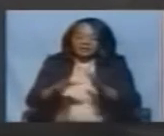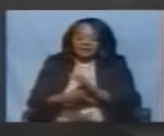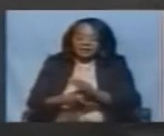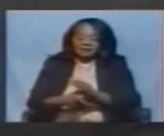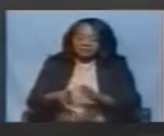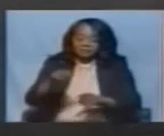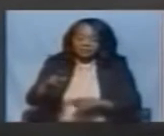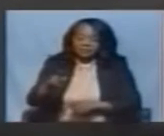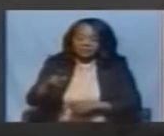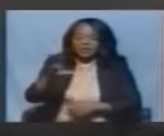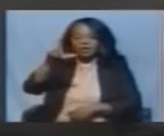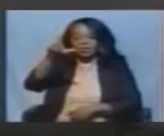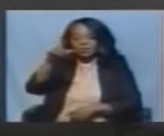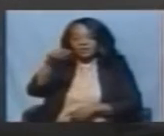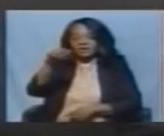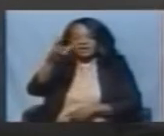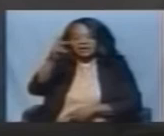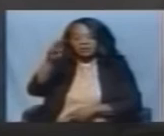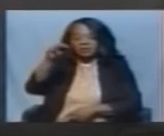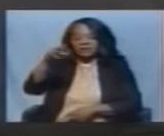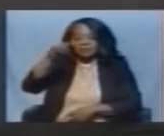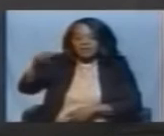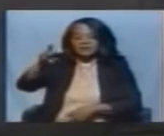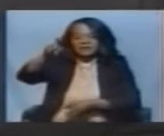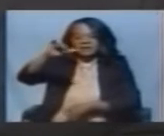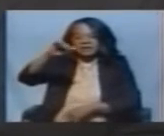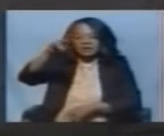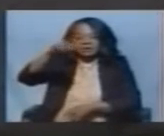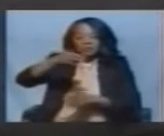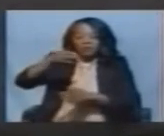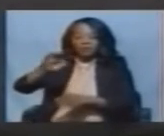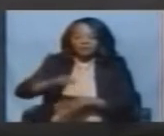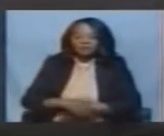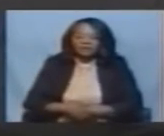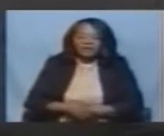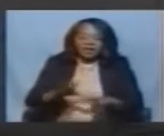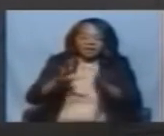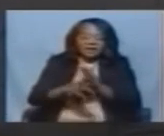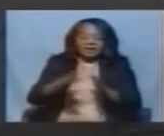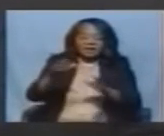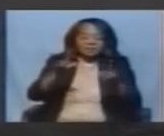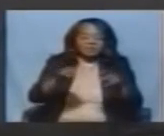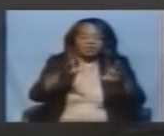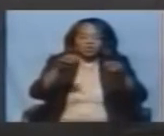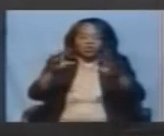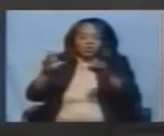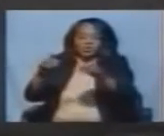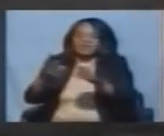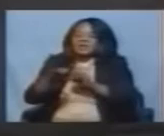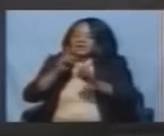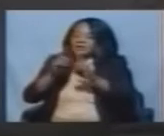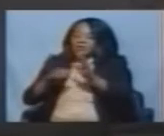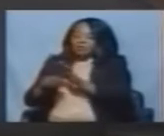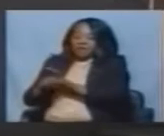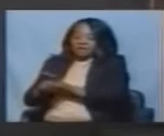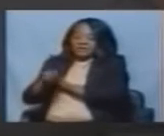this 220 kilometers, okay? Have you ever seen that happen? Somebody's going to say, no, don't do that. Let's talk. See, there's